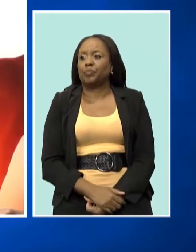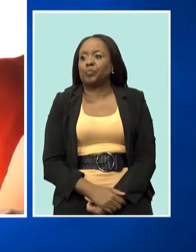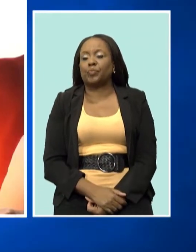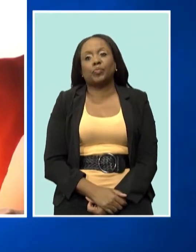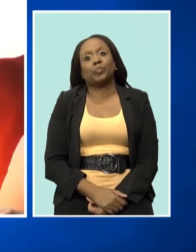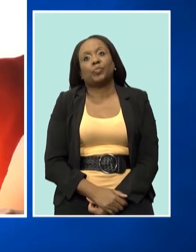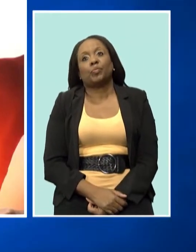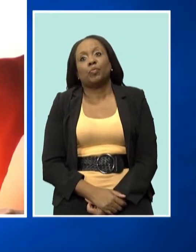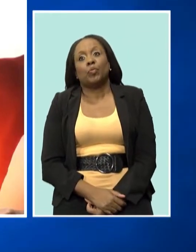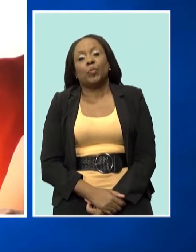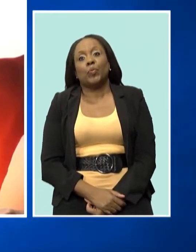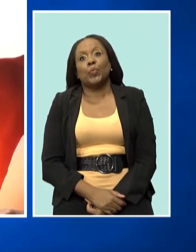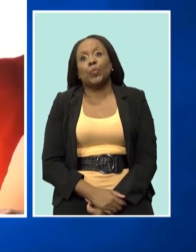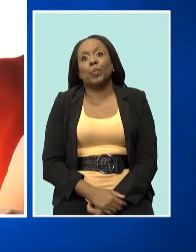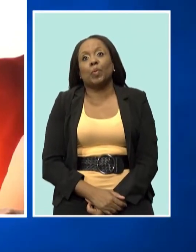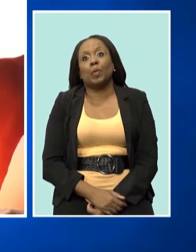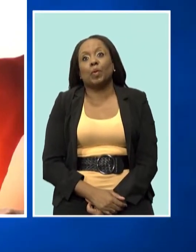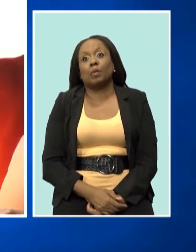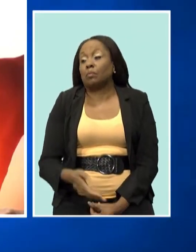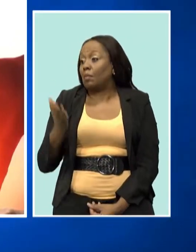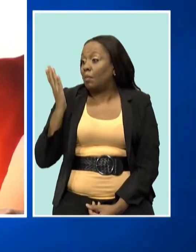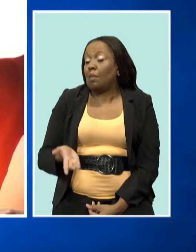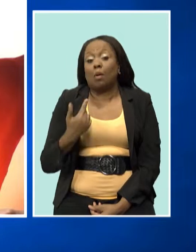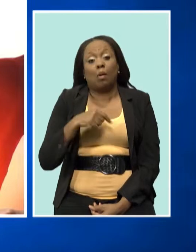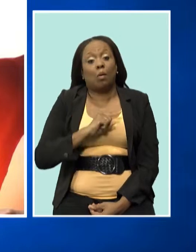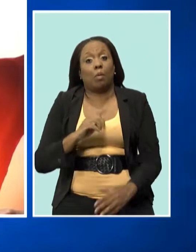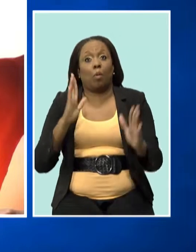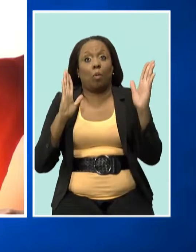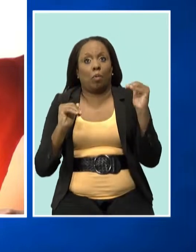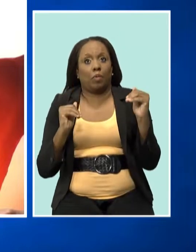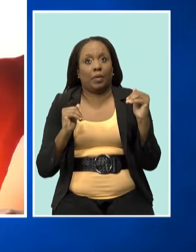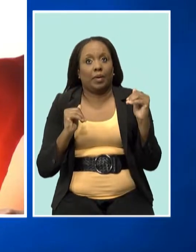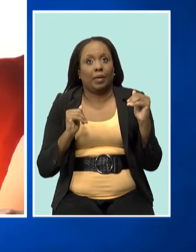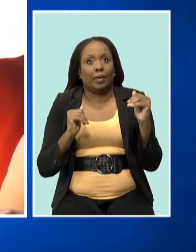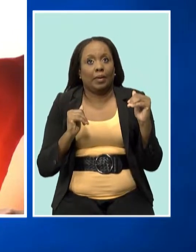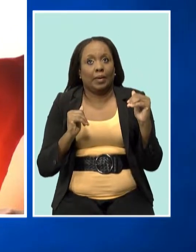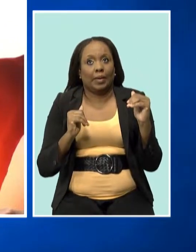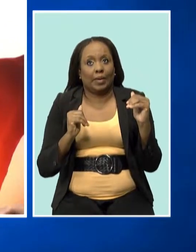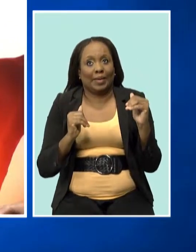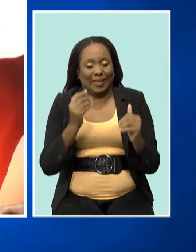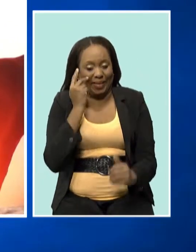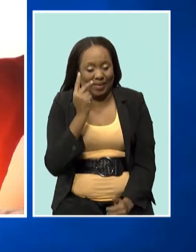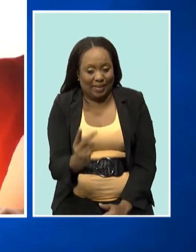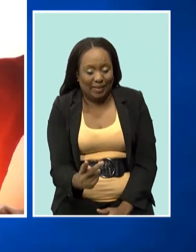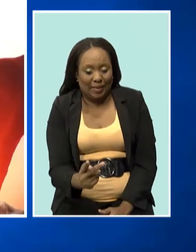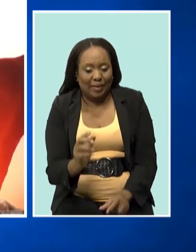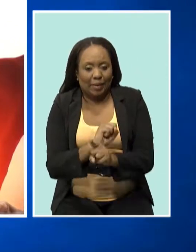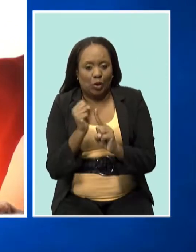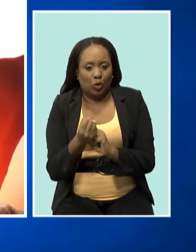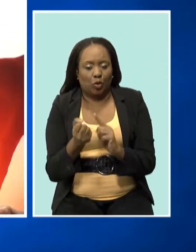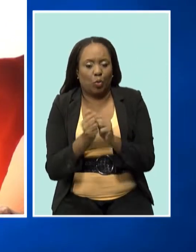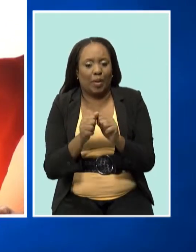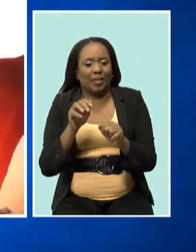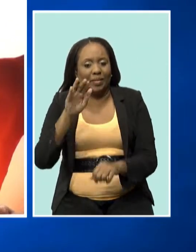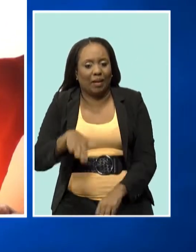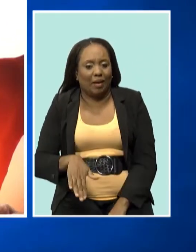recently, training without practice is just having possession of the theory.